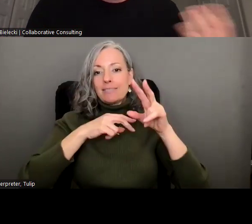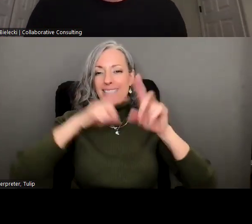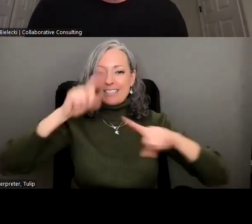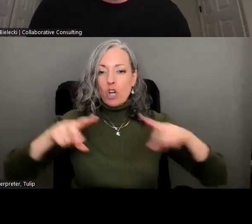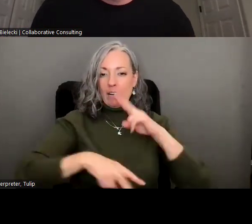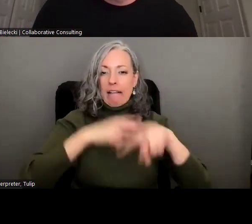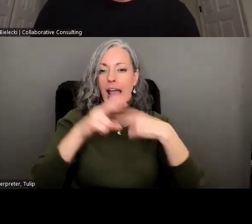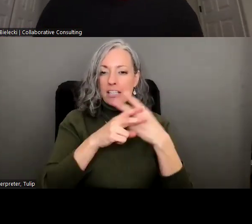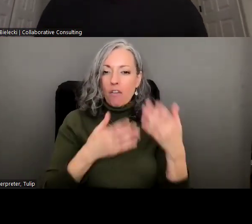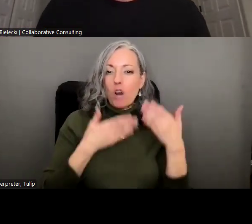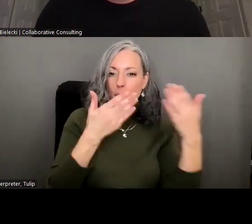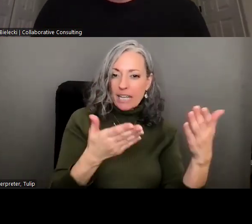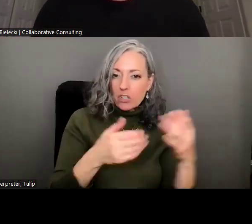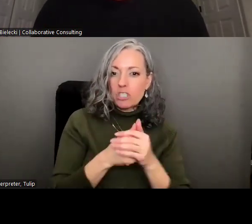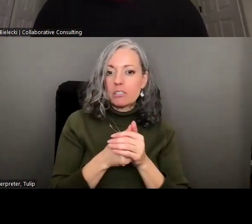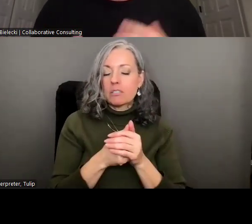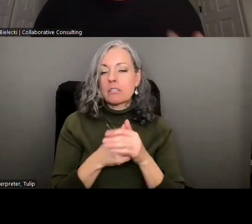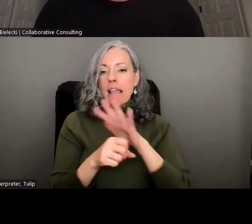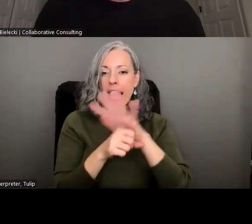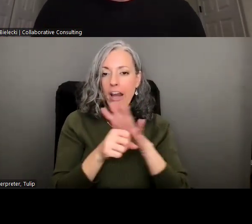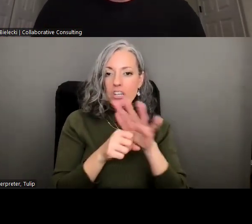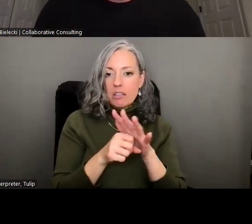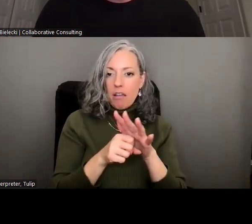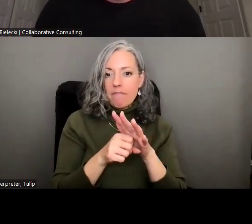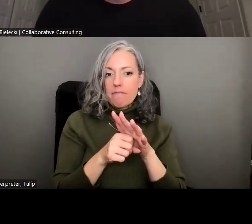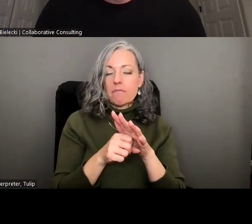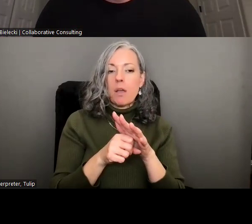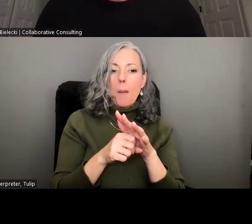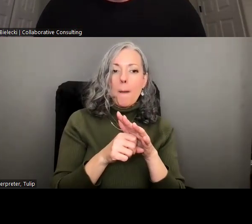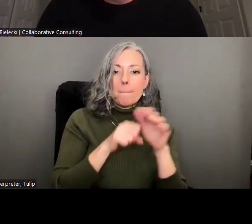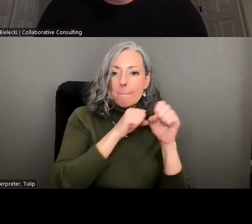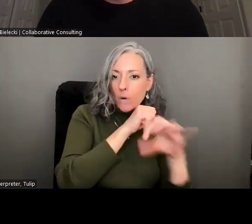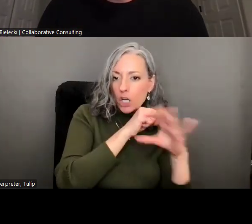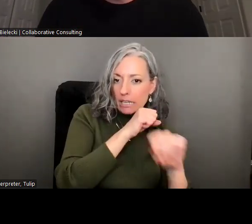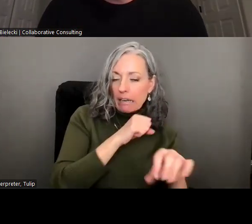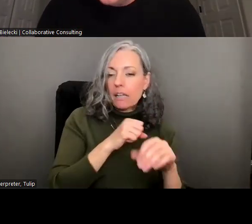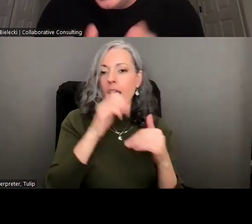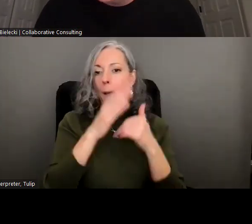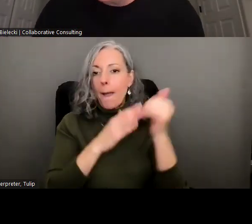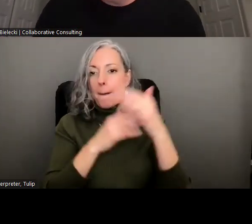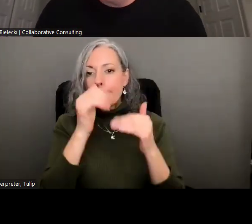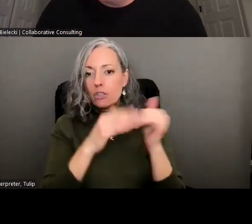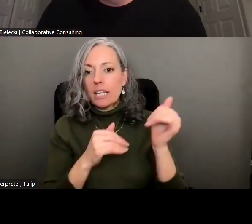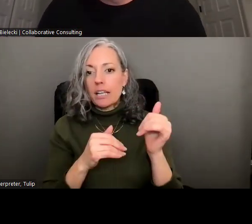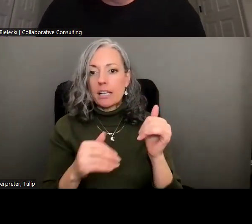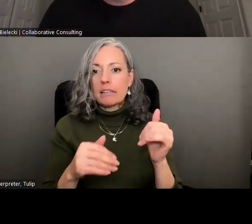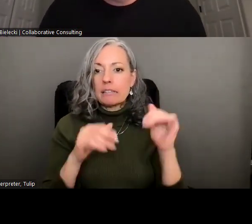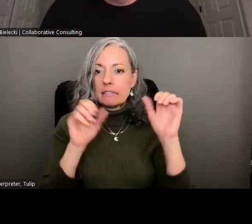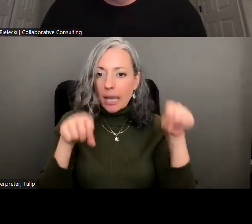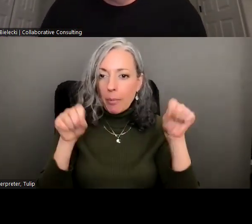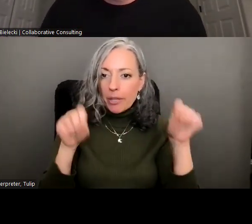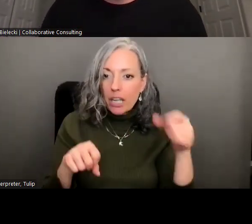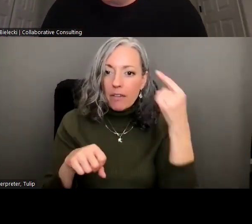recommendations that came out of this was areas of common branding and marketing, of building the capacities and the capabilities